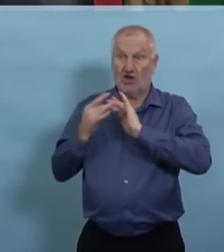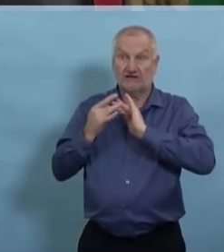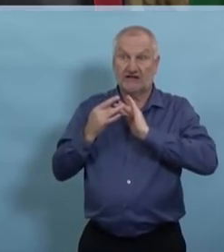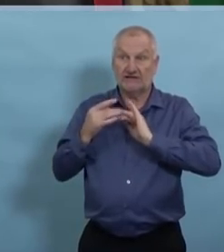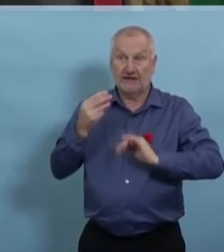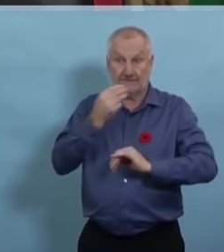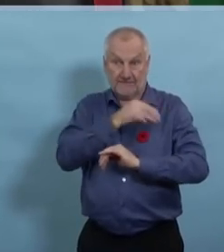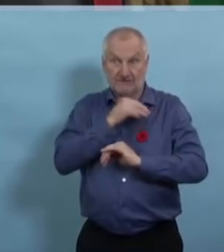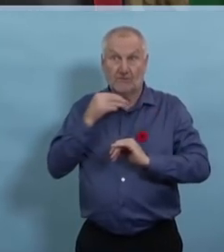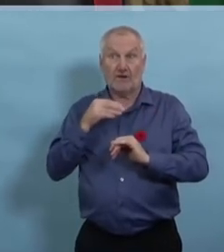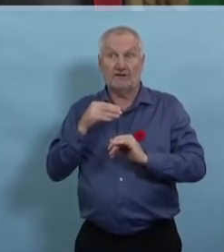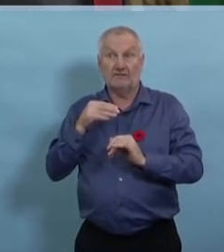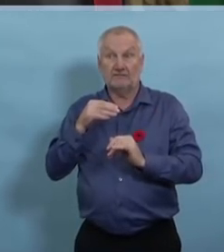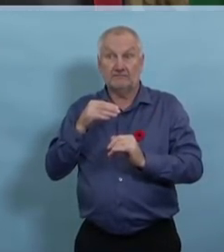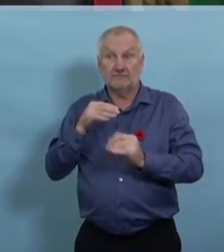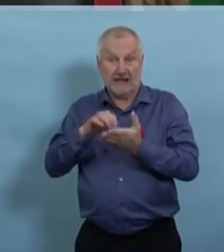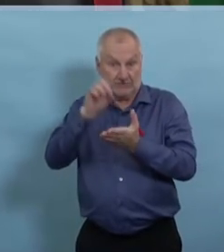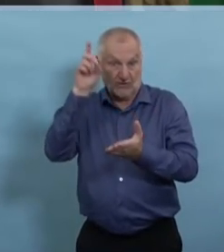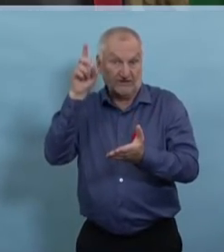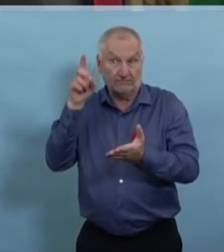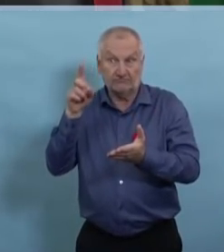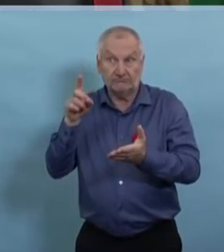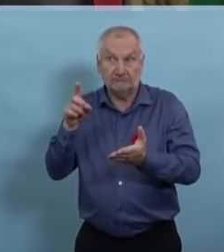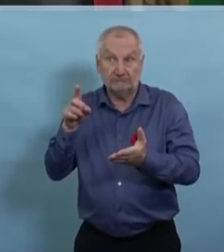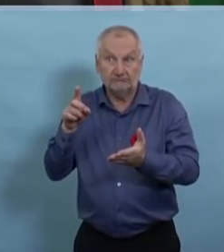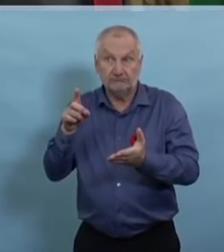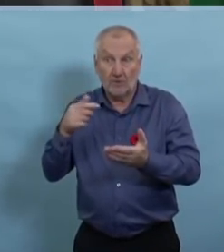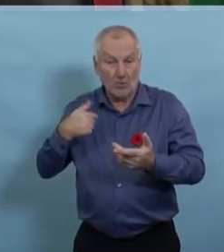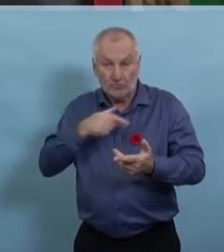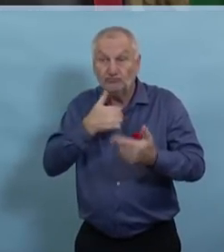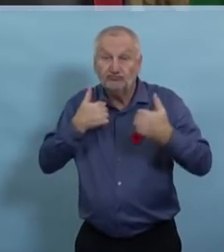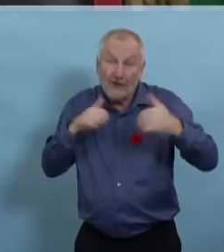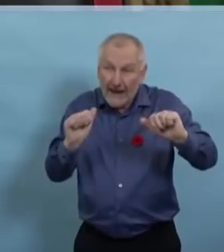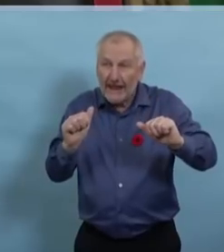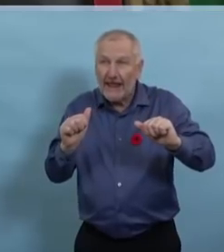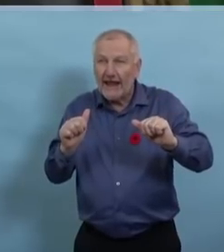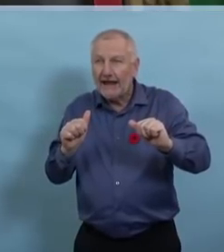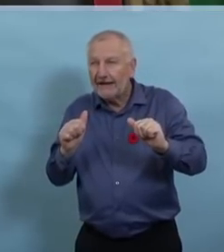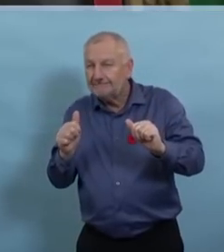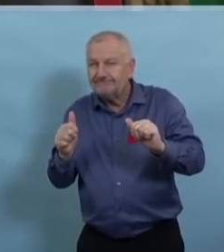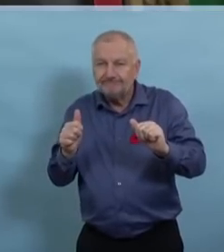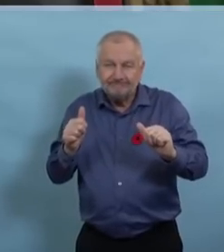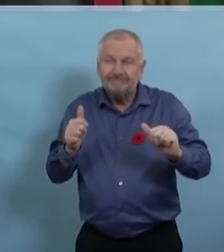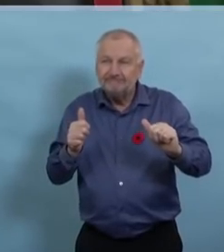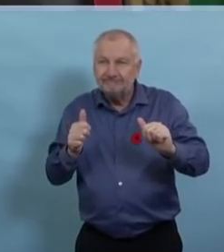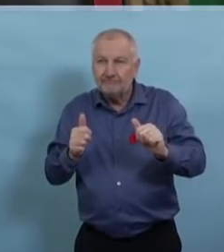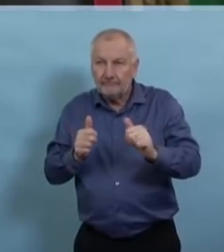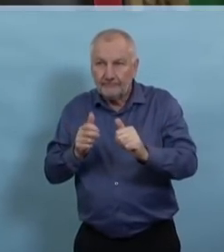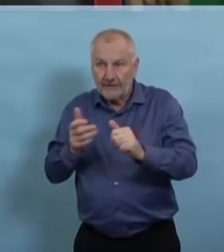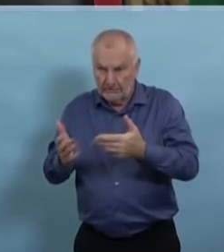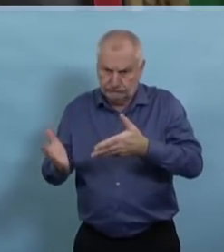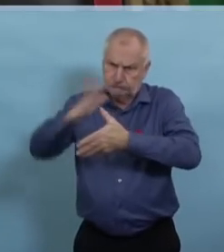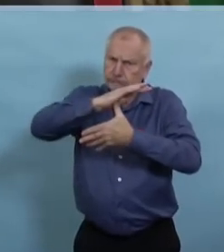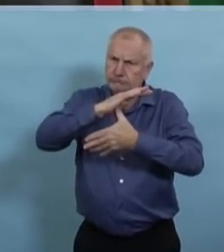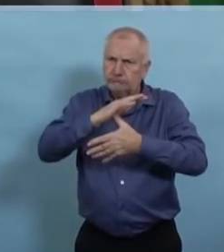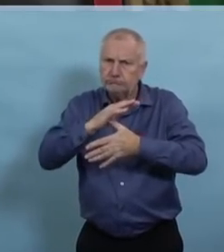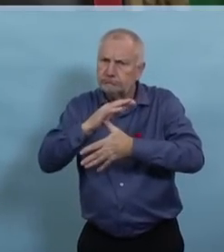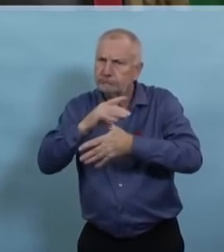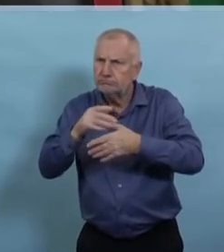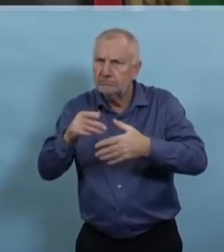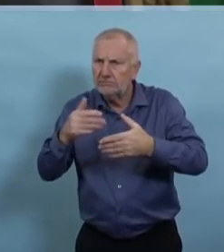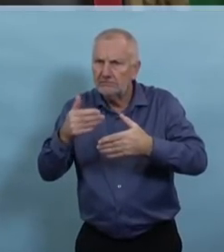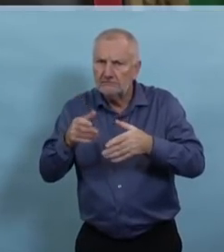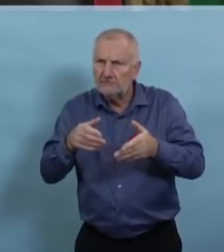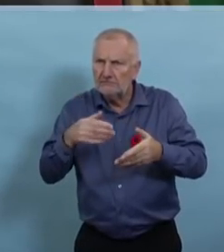we try to expedite any contact that is required. Public health is prioritizing all cases for cases